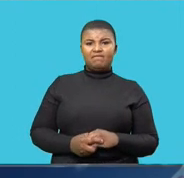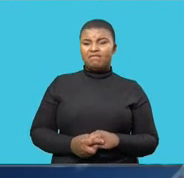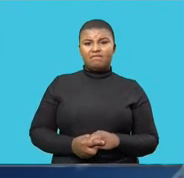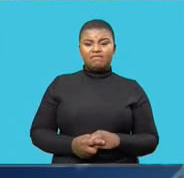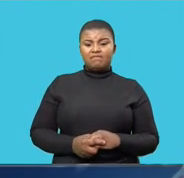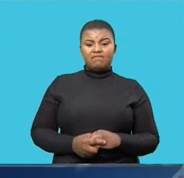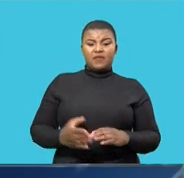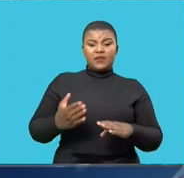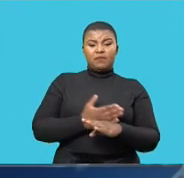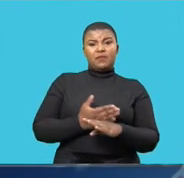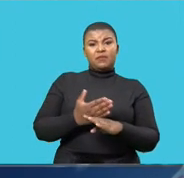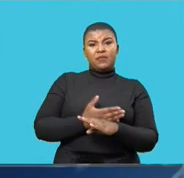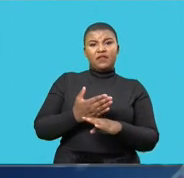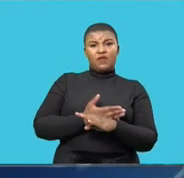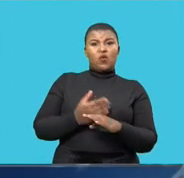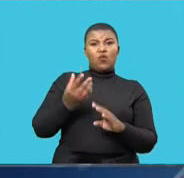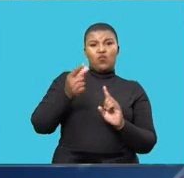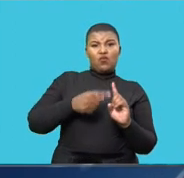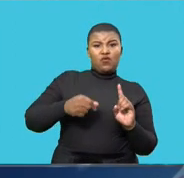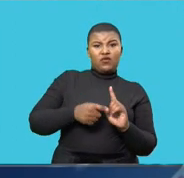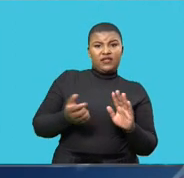pele a robala boloko boroko bo bogolo re